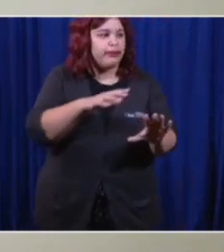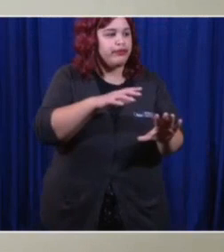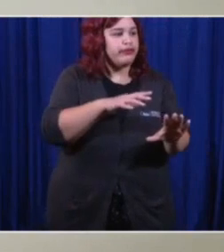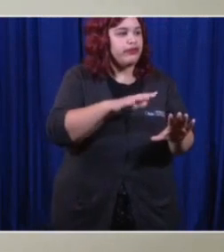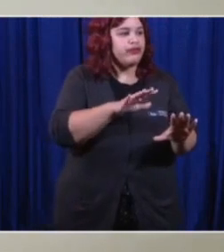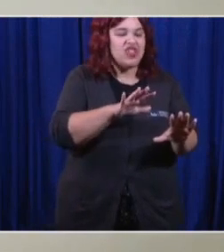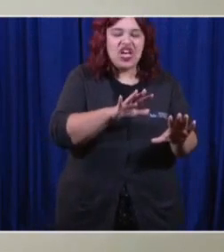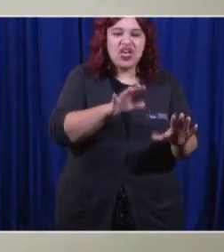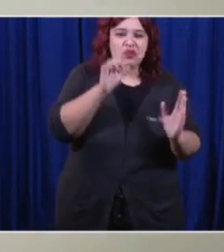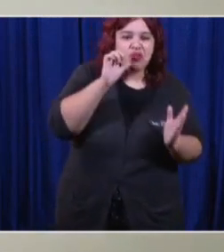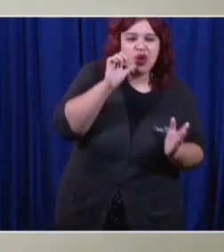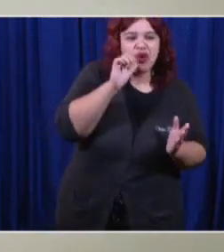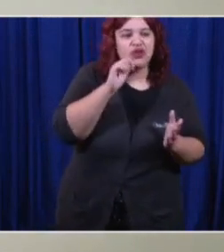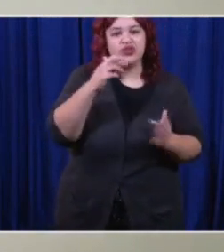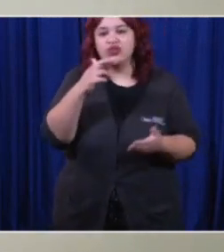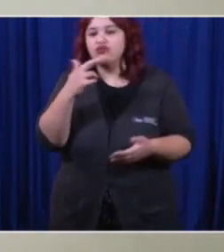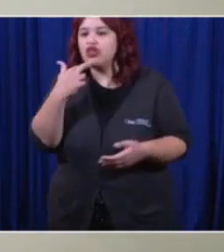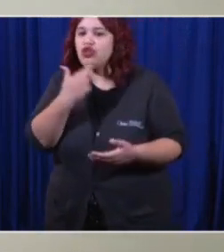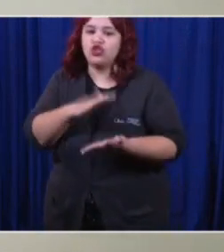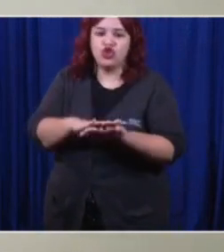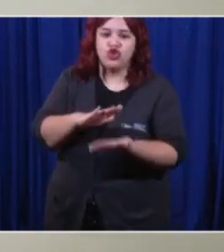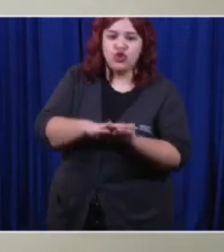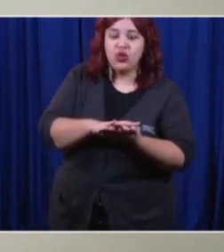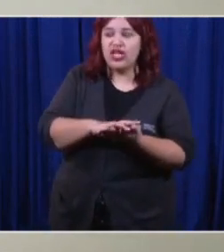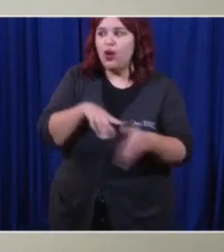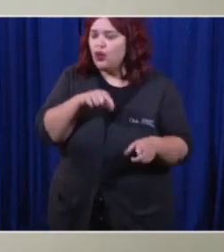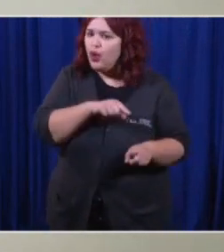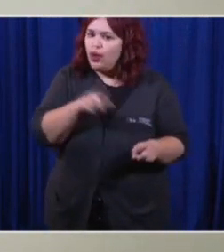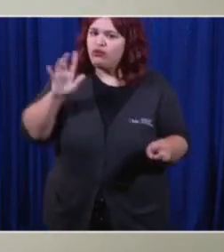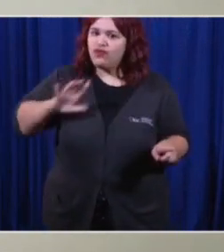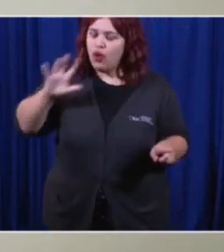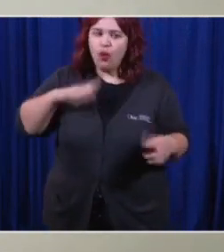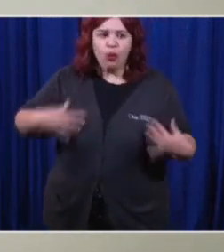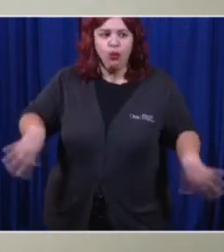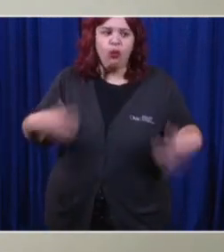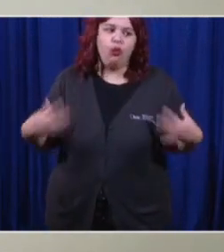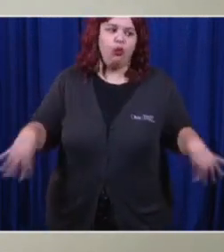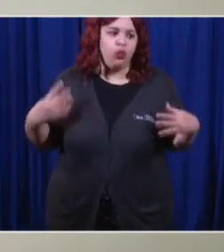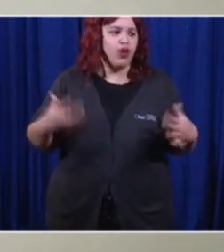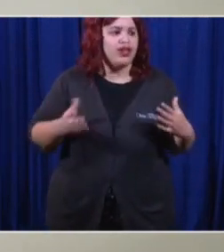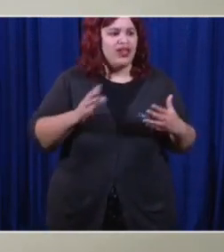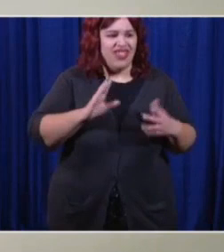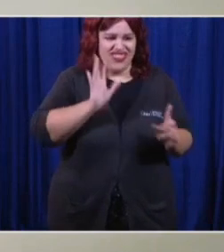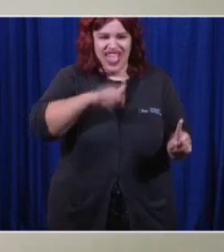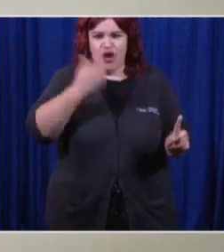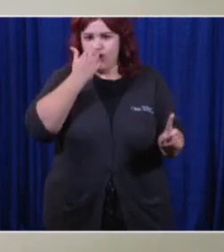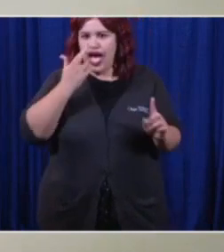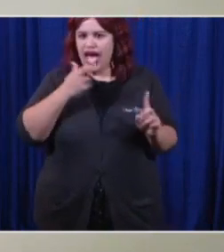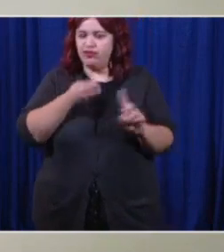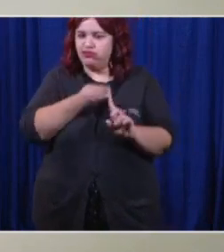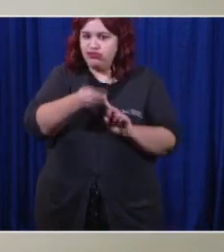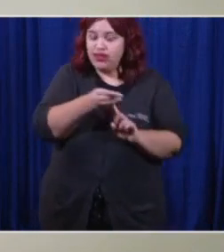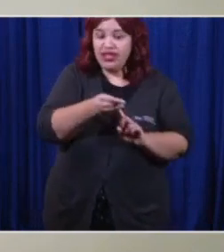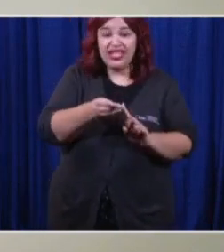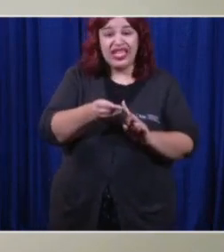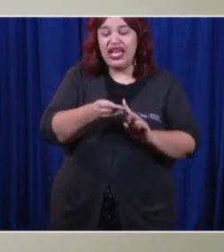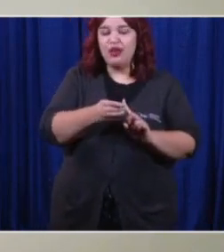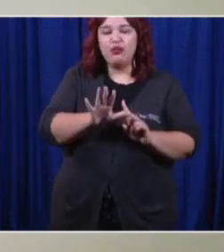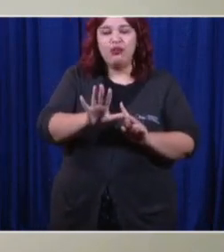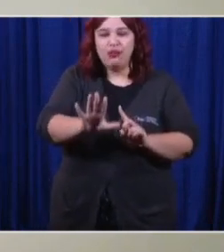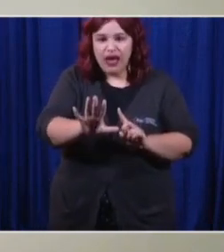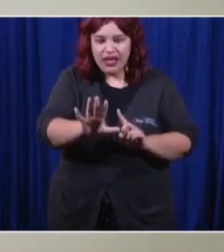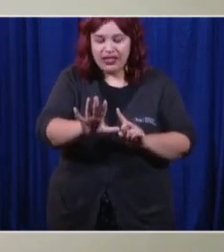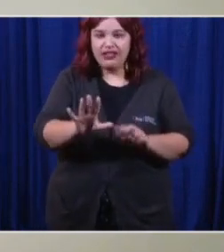in the everyday life. And I think that the question about how does Thanksgiving look different, it's either you don't have it or you don't break